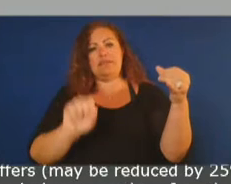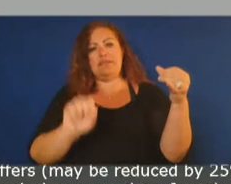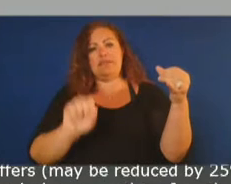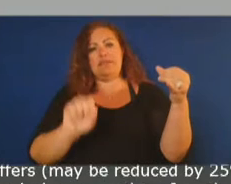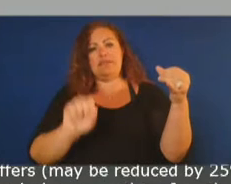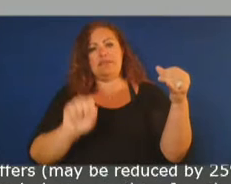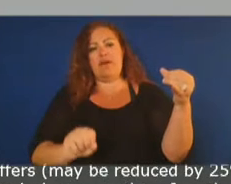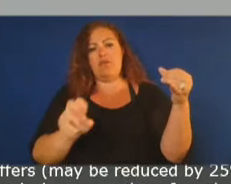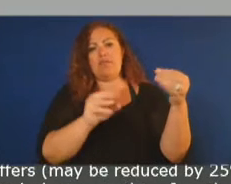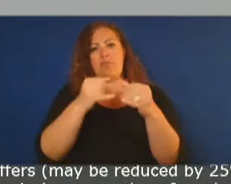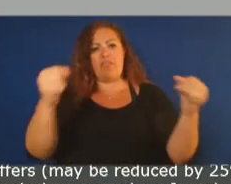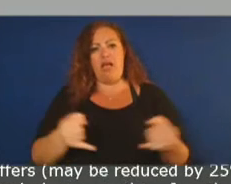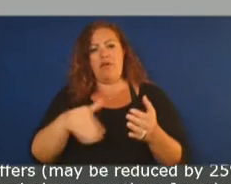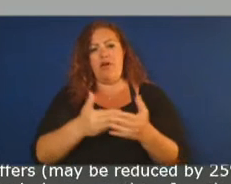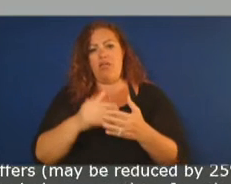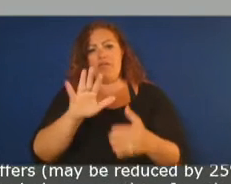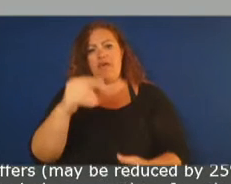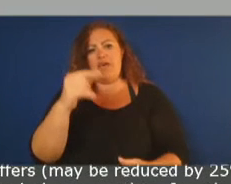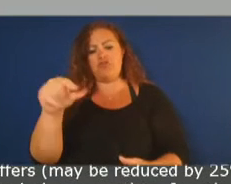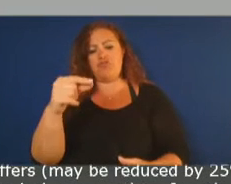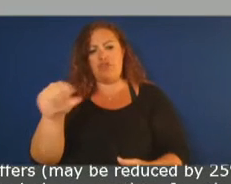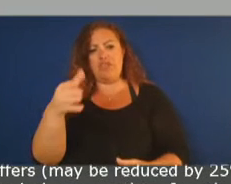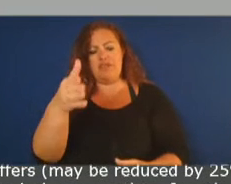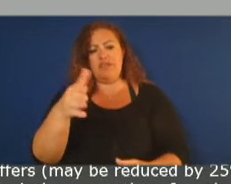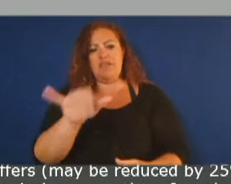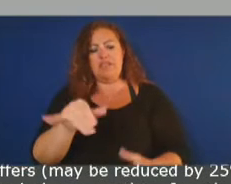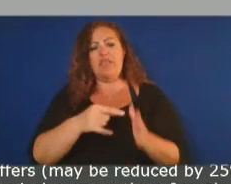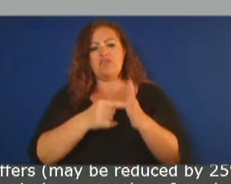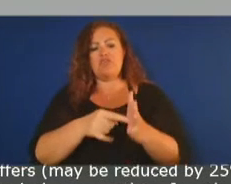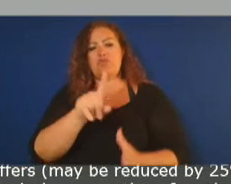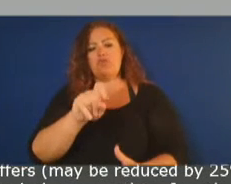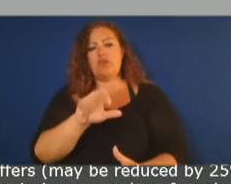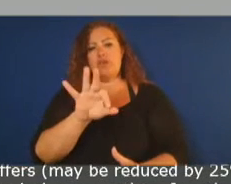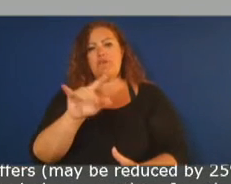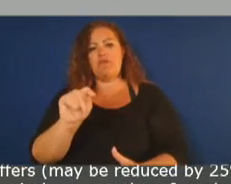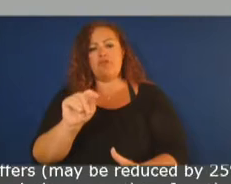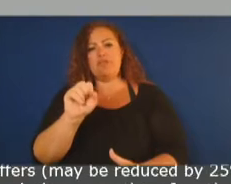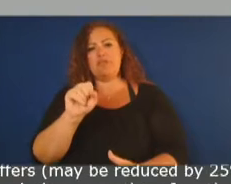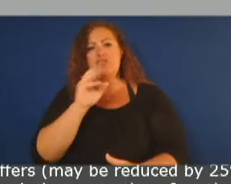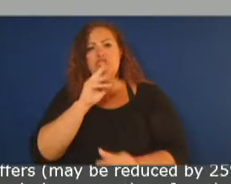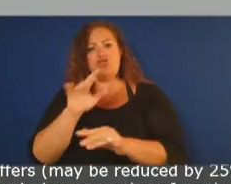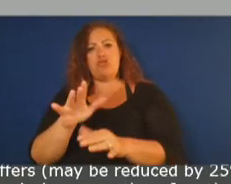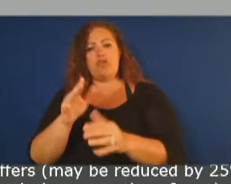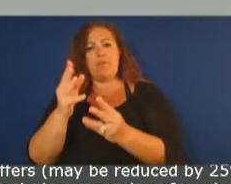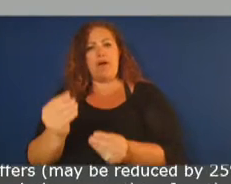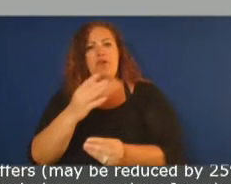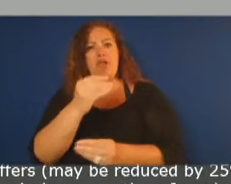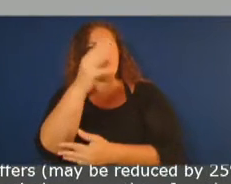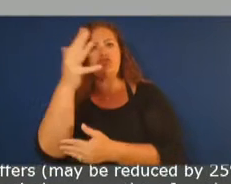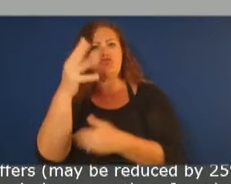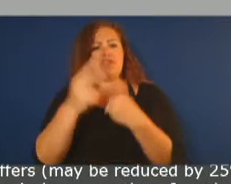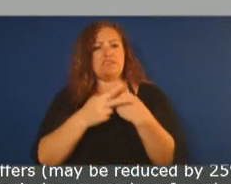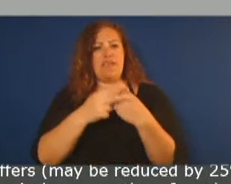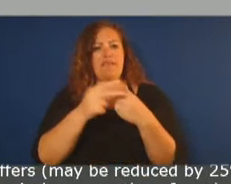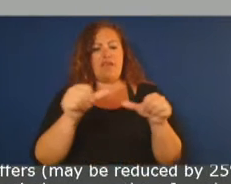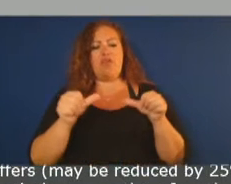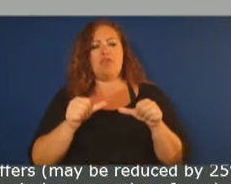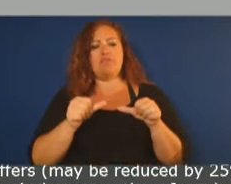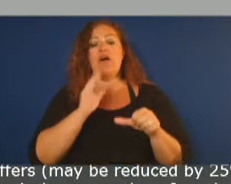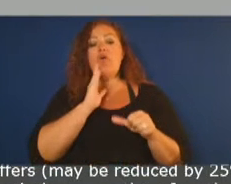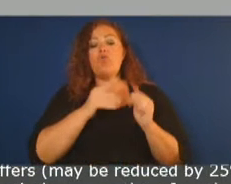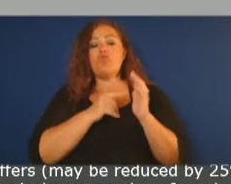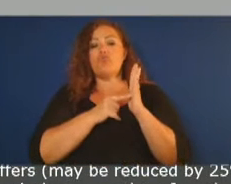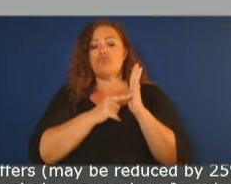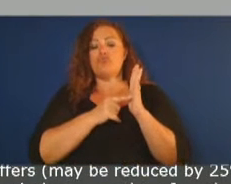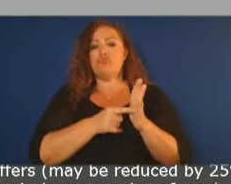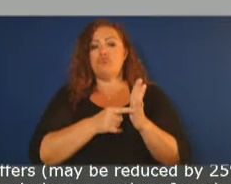all that area ringed in green uh does illustrate 100ft stream buffer and possible tree save areas uh would illustrate an approximate